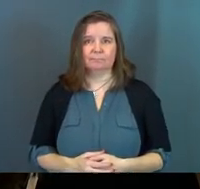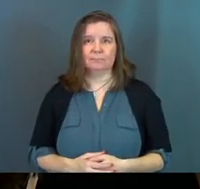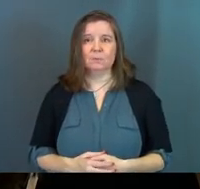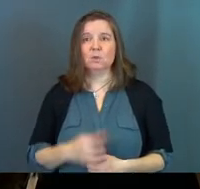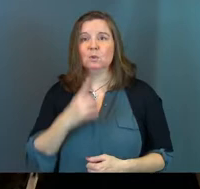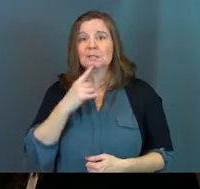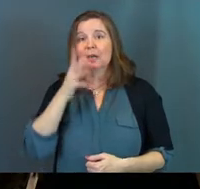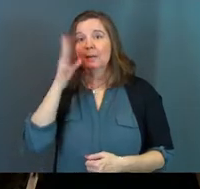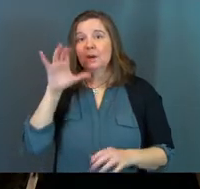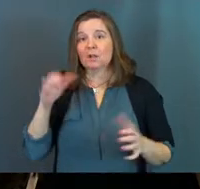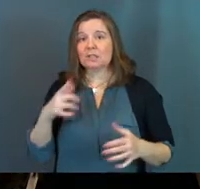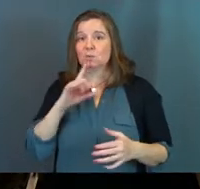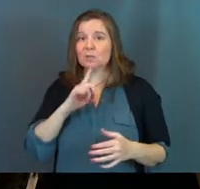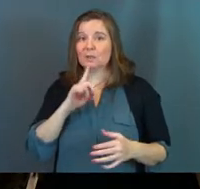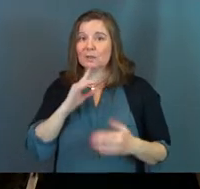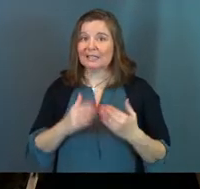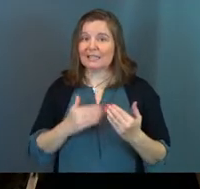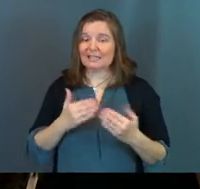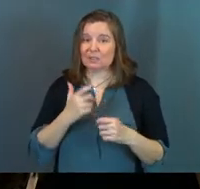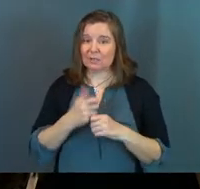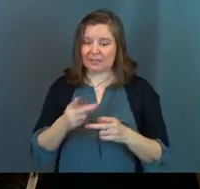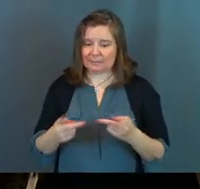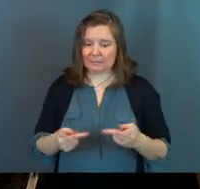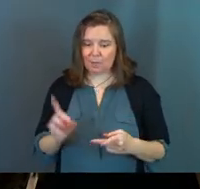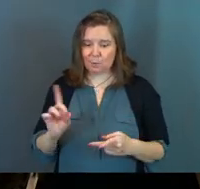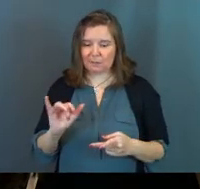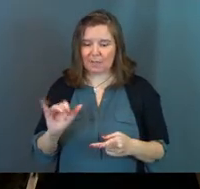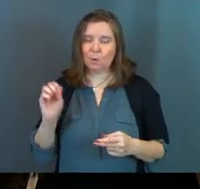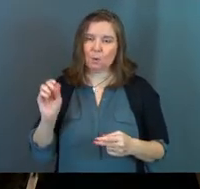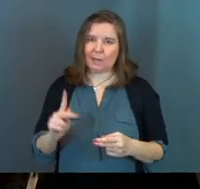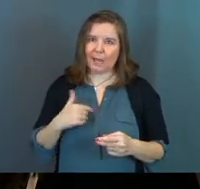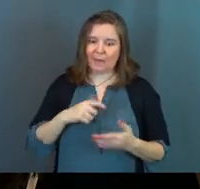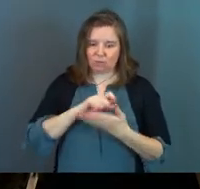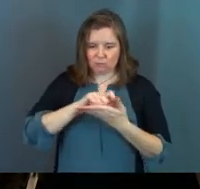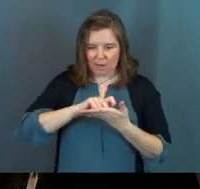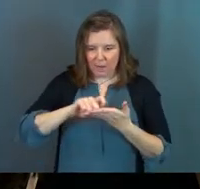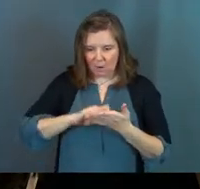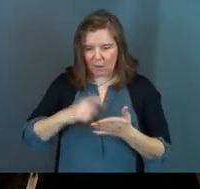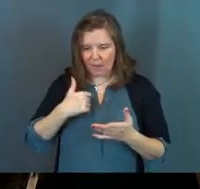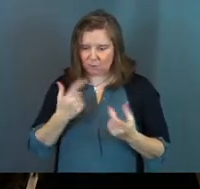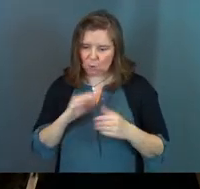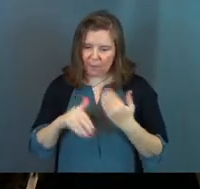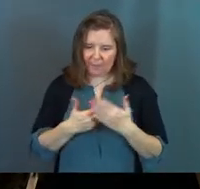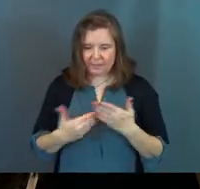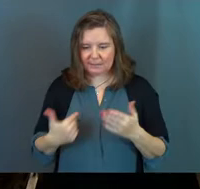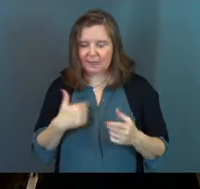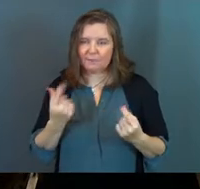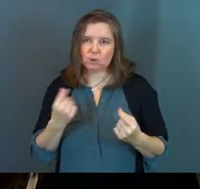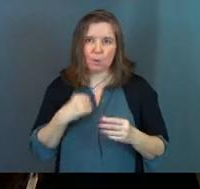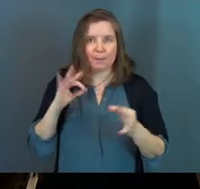So you sit in a parenting class and it's really, really easy to get to this spot where it's like, okay, I got to write it all down. I got to do all the things and I got to do it perfectly. And